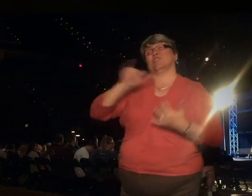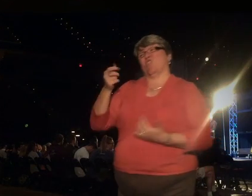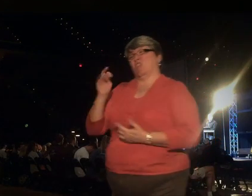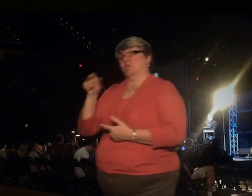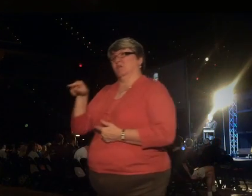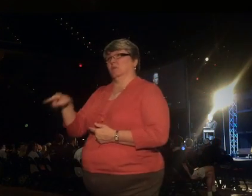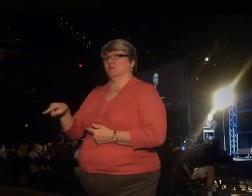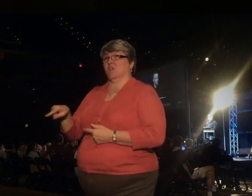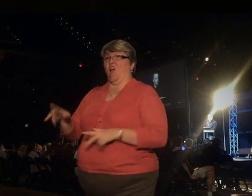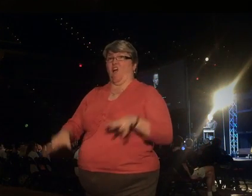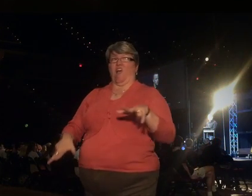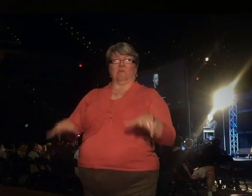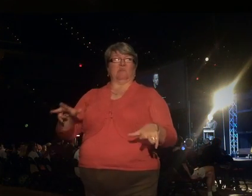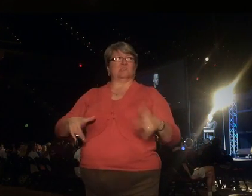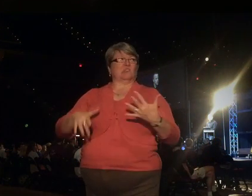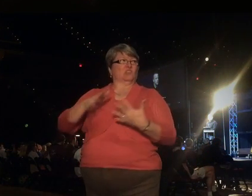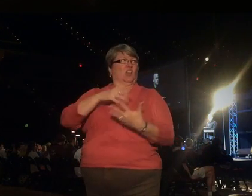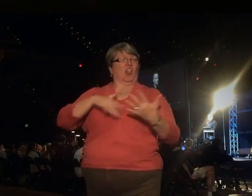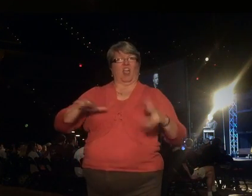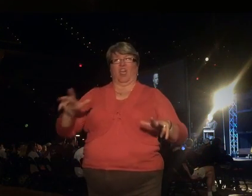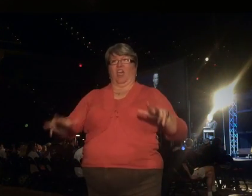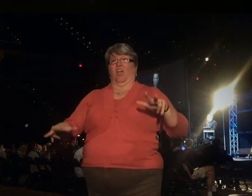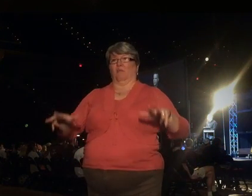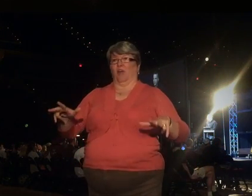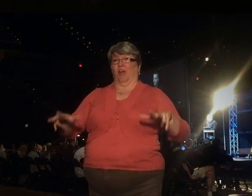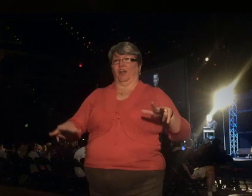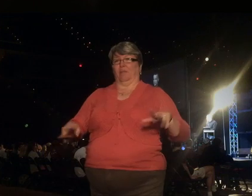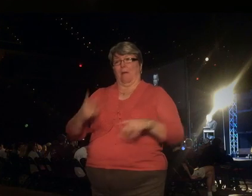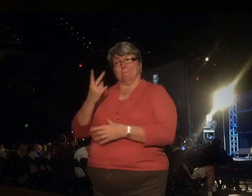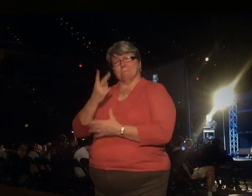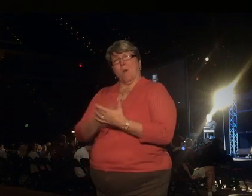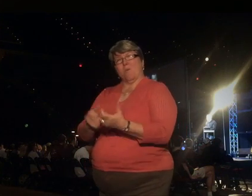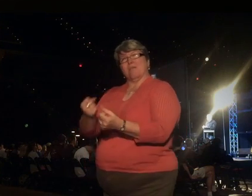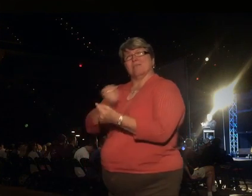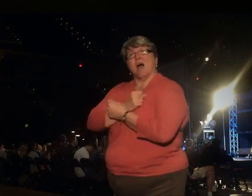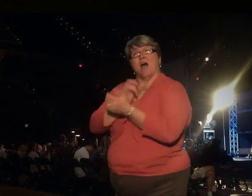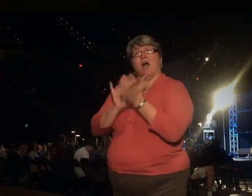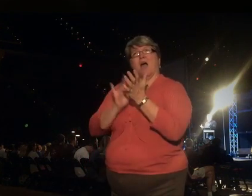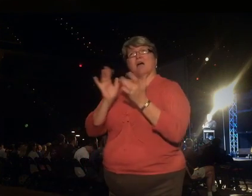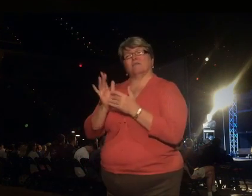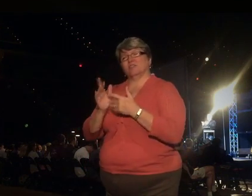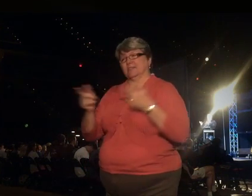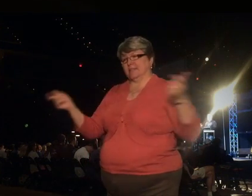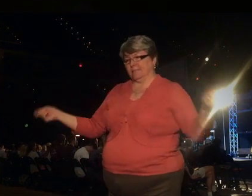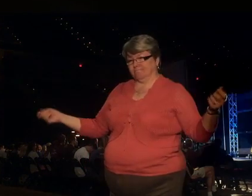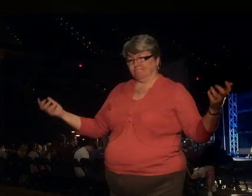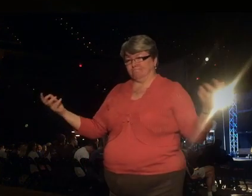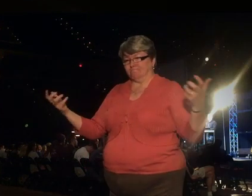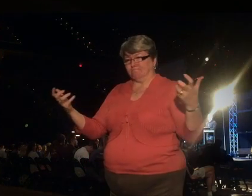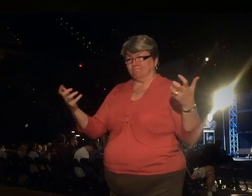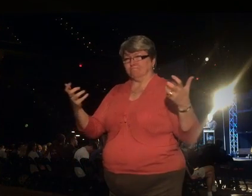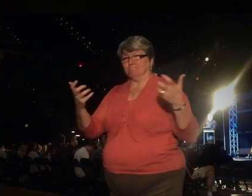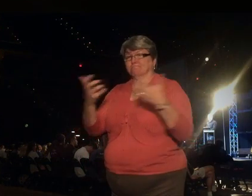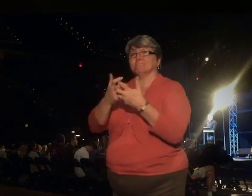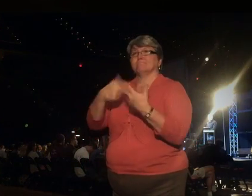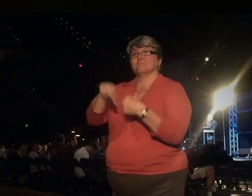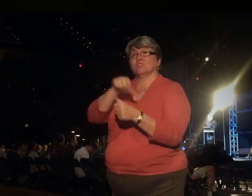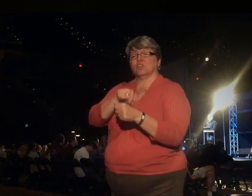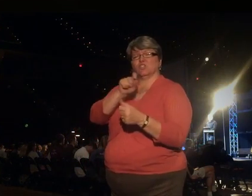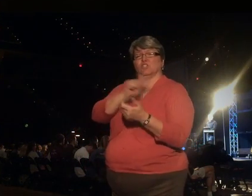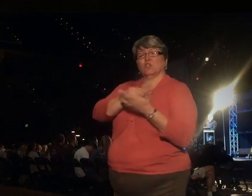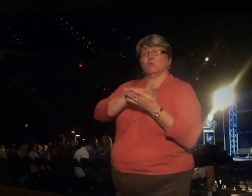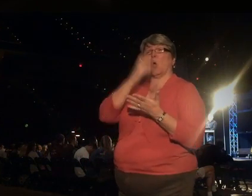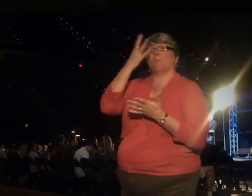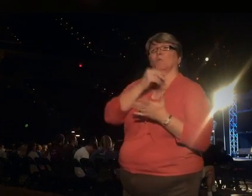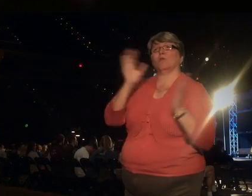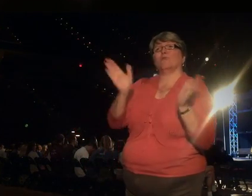Right? But they both loved Jesus, and they brought out great elements from one another. And she wrote a beautiful book about, I think the